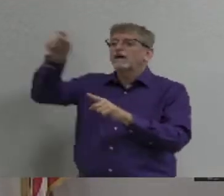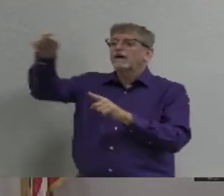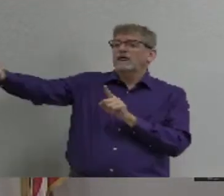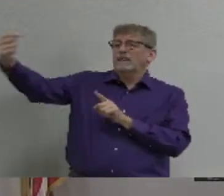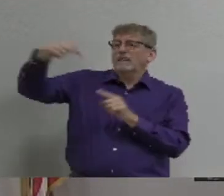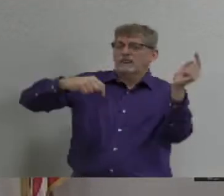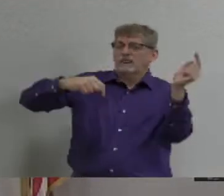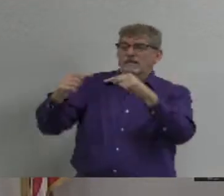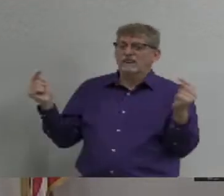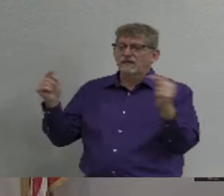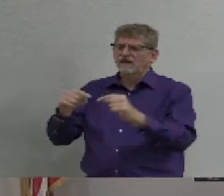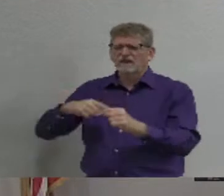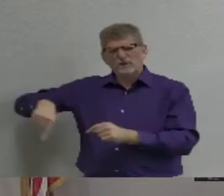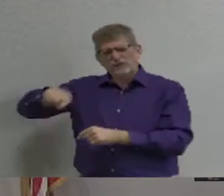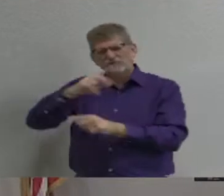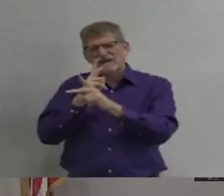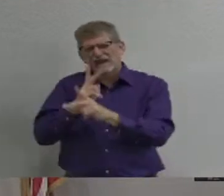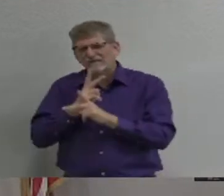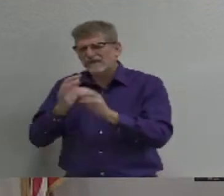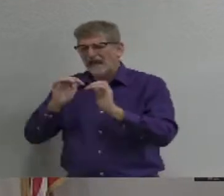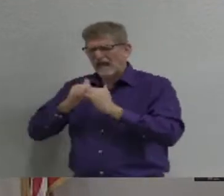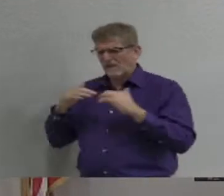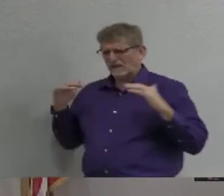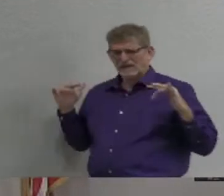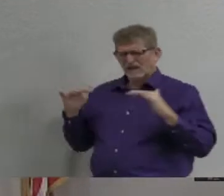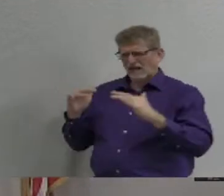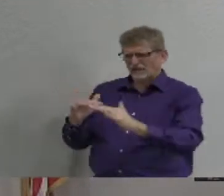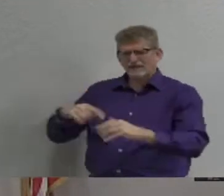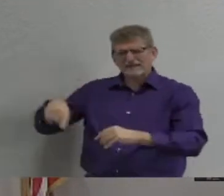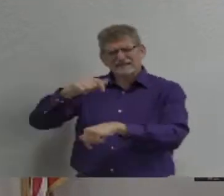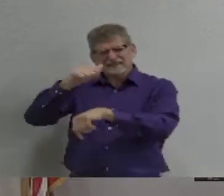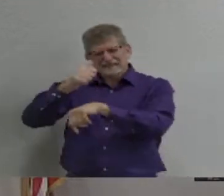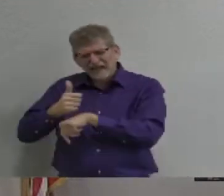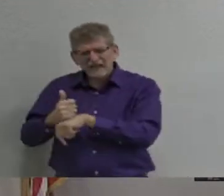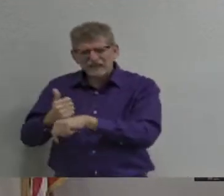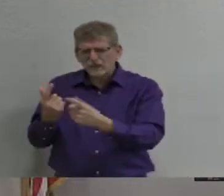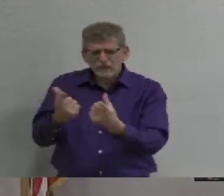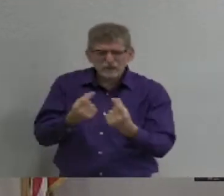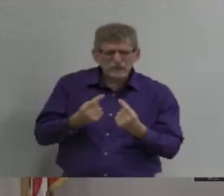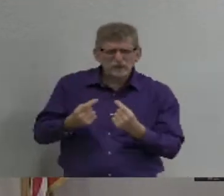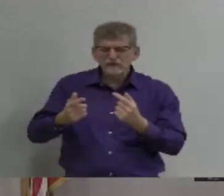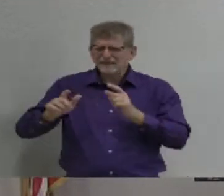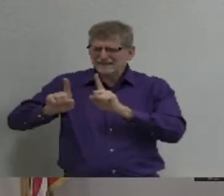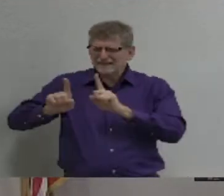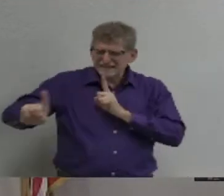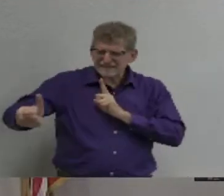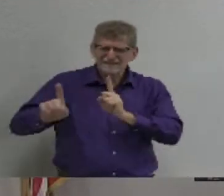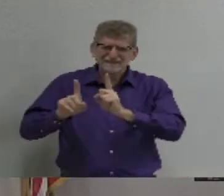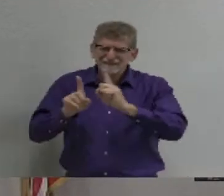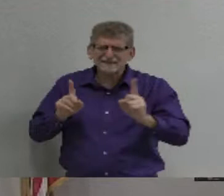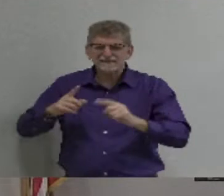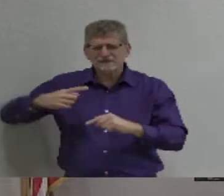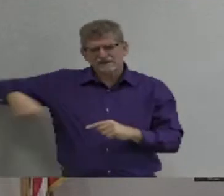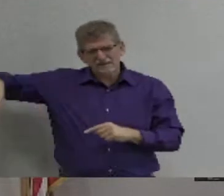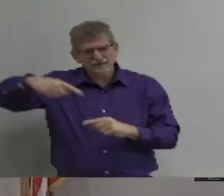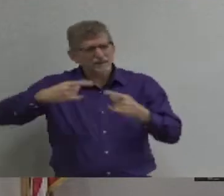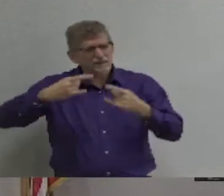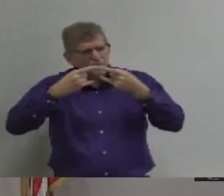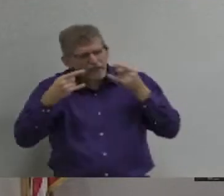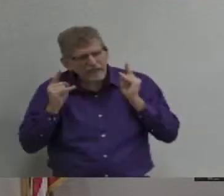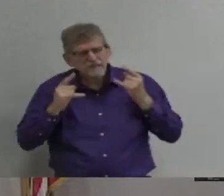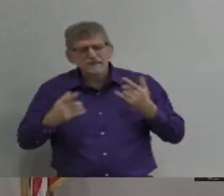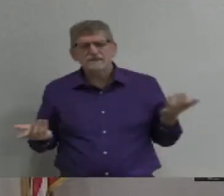those gatherings are arranged, looking at social distancing, face coverings. You know, with